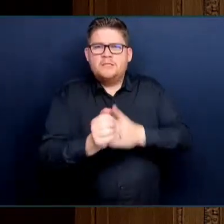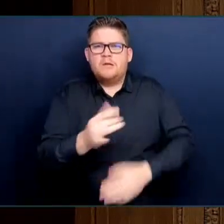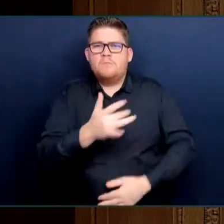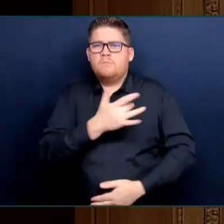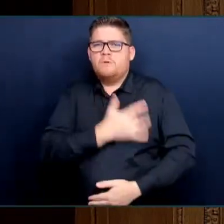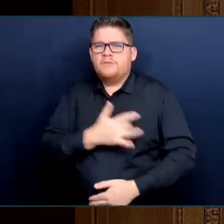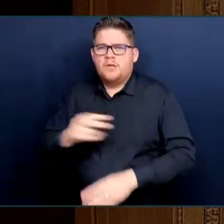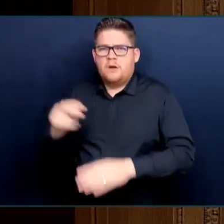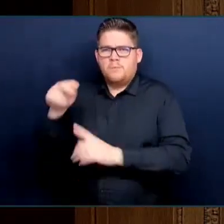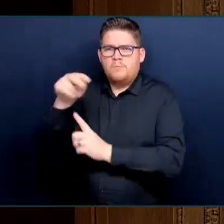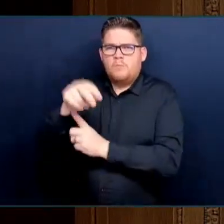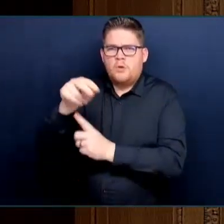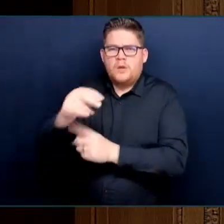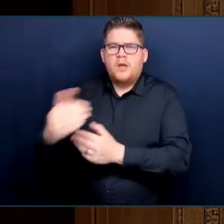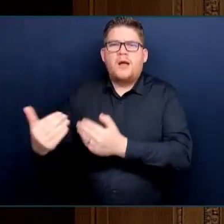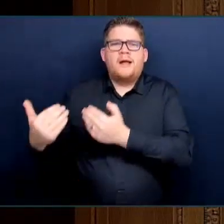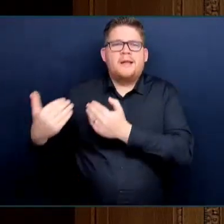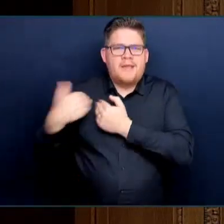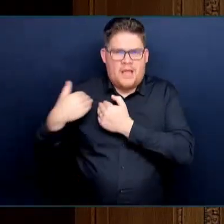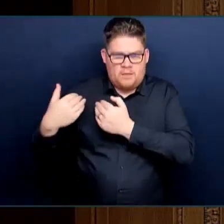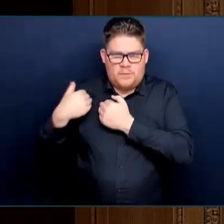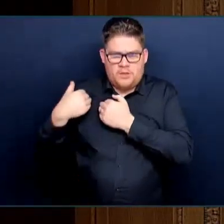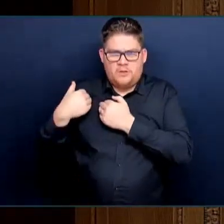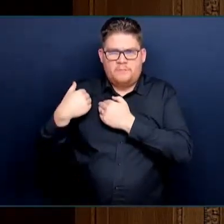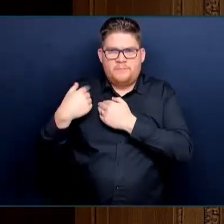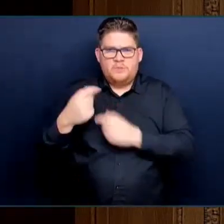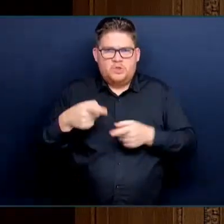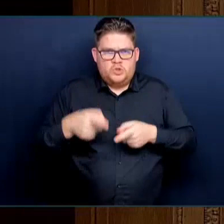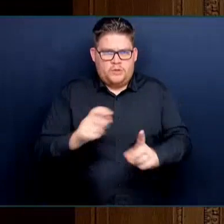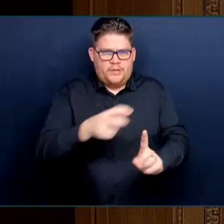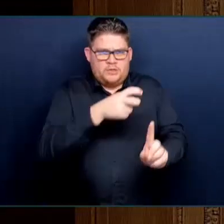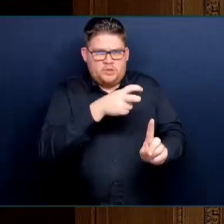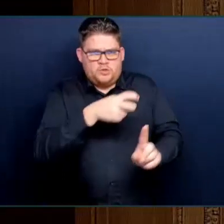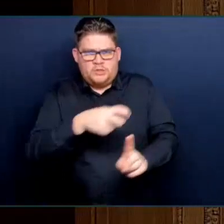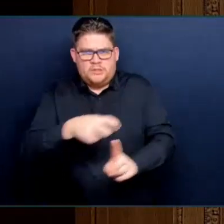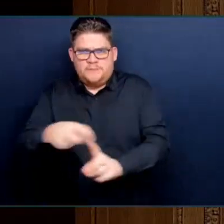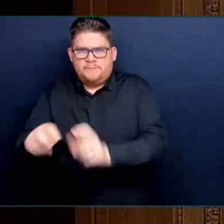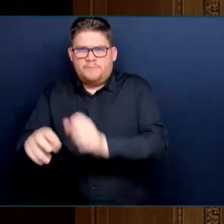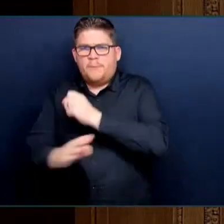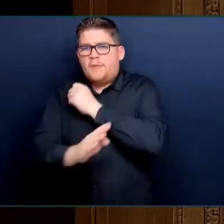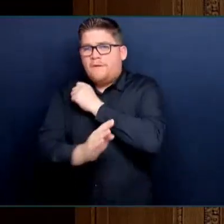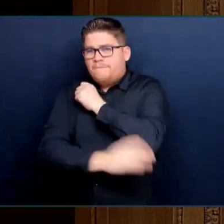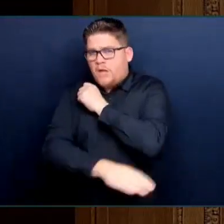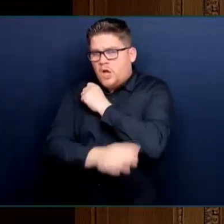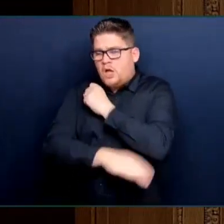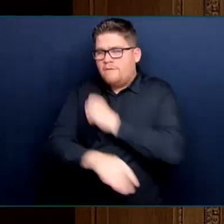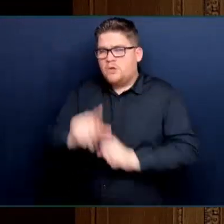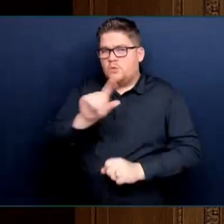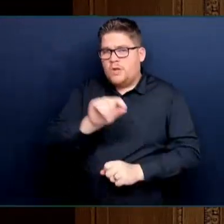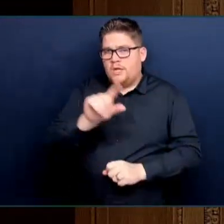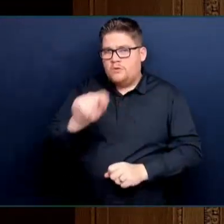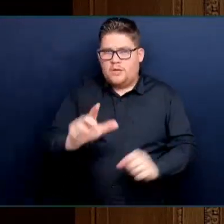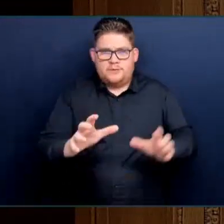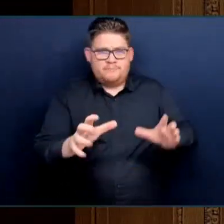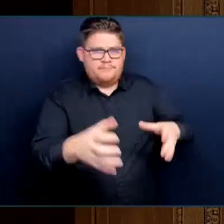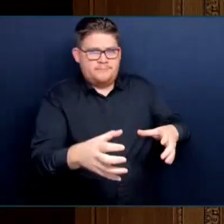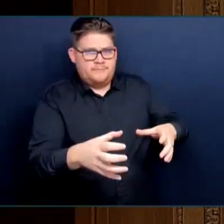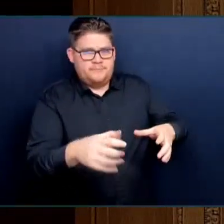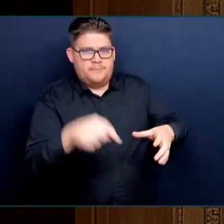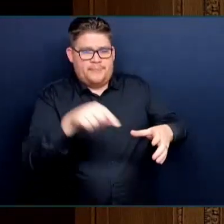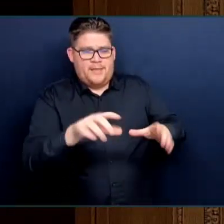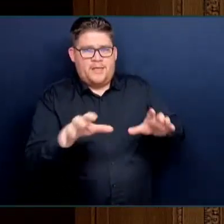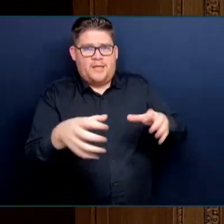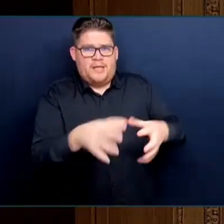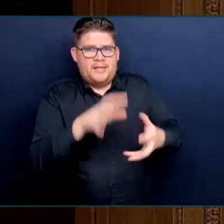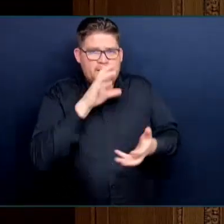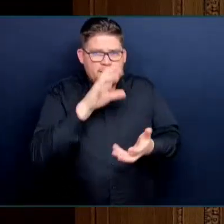transition. In the fall of 2020, the Surrey Policing Transition Trilateral Committee was established to collaboratively plan